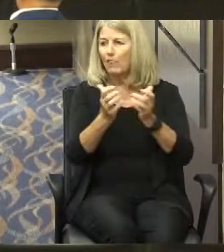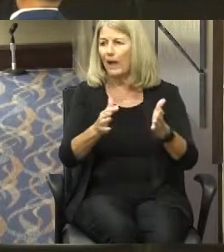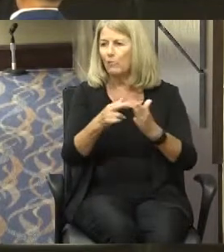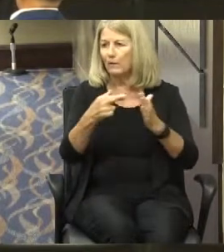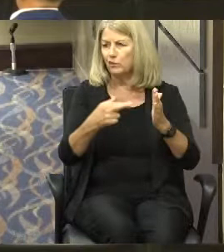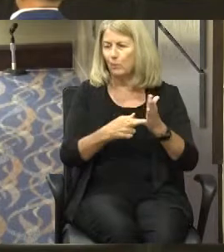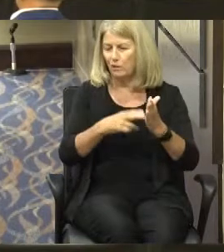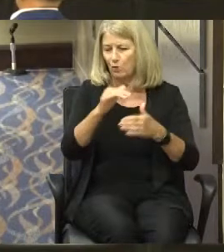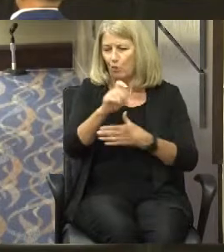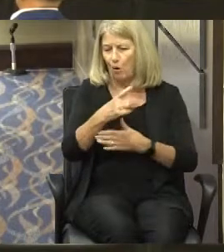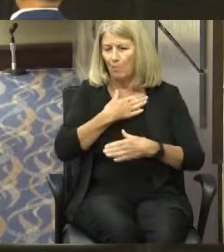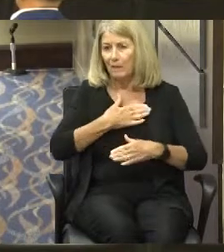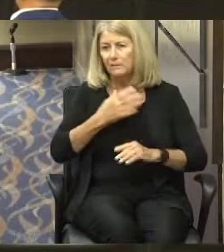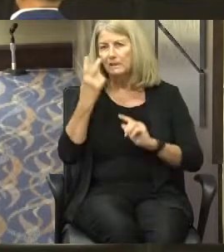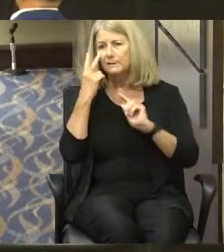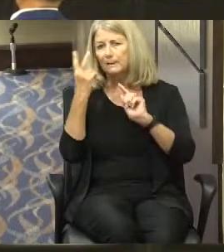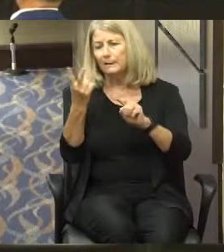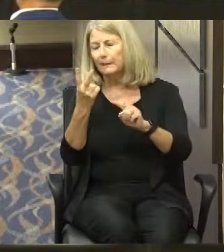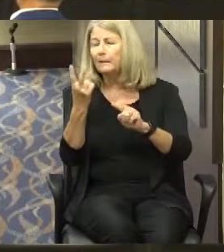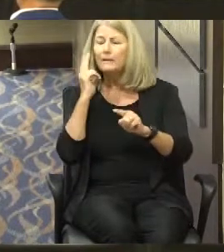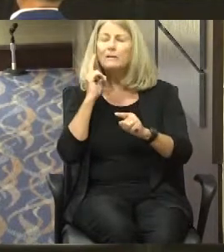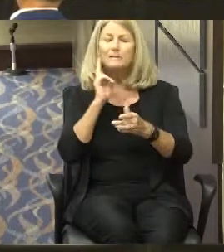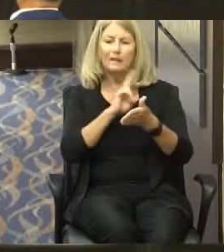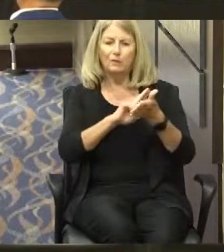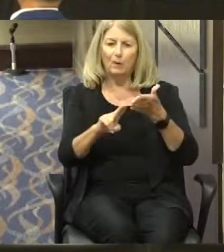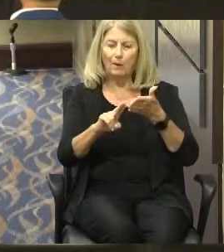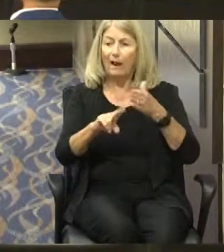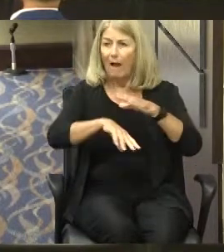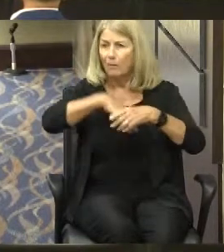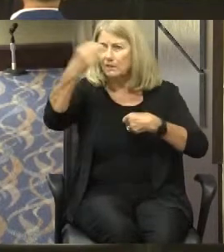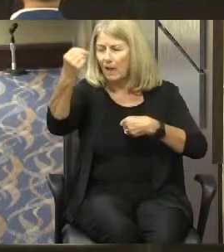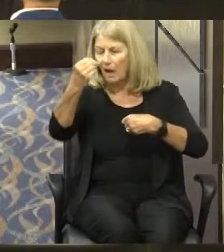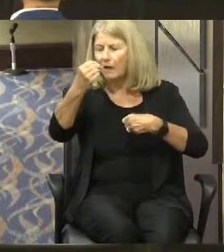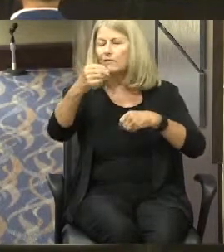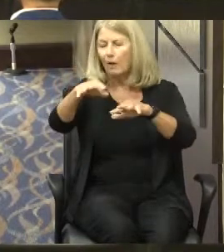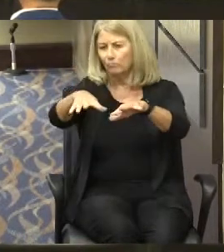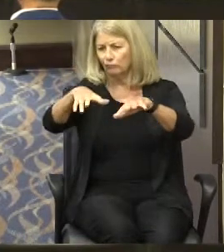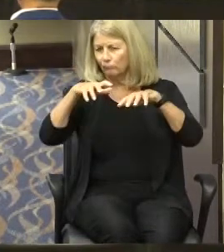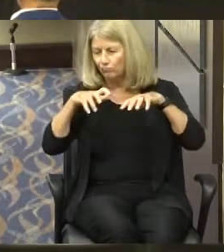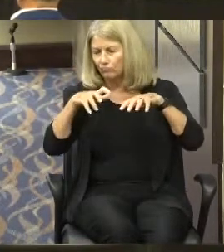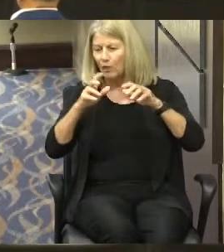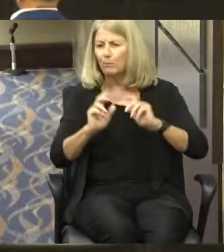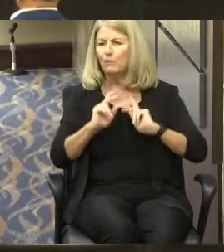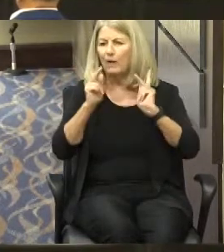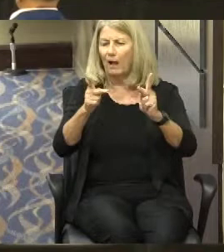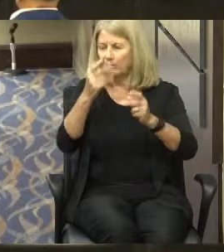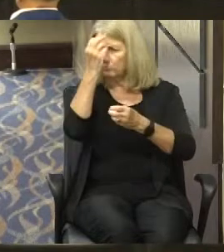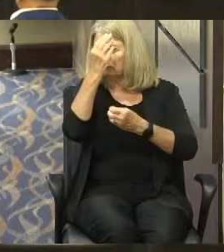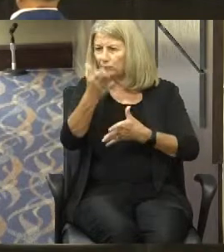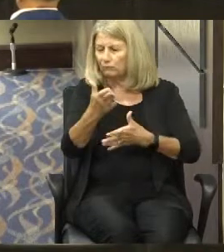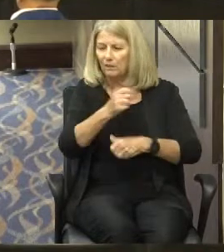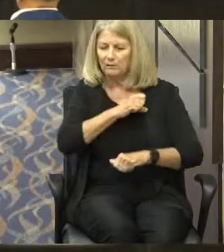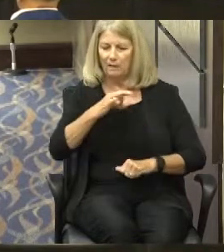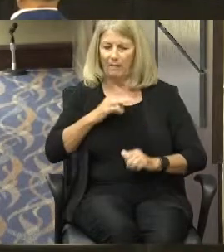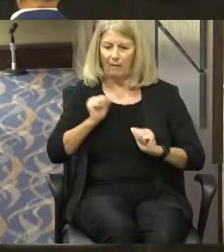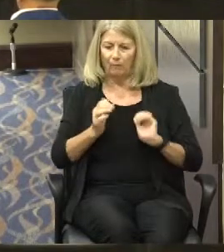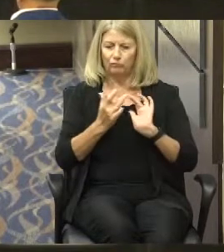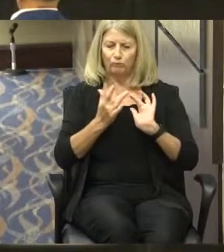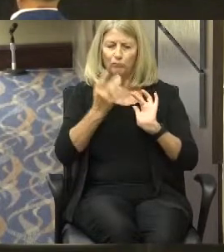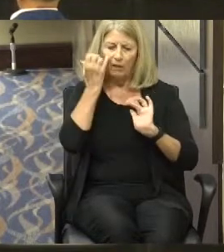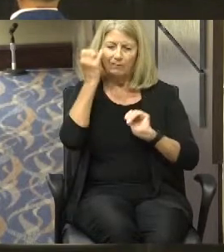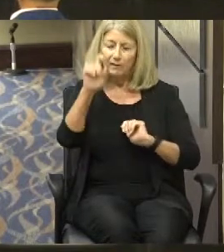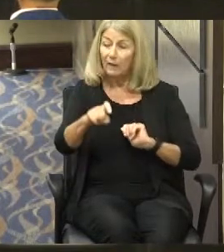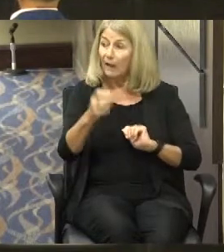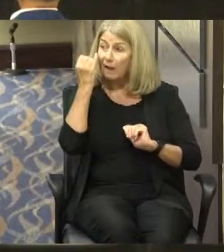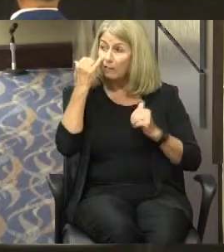staff at the registration table outside of the auditorium to provide registration information so that staff can contact you if necessary. If you have